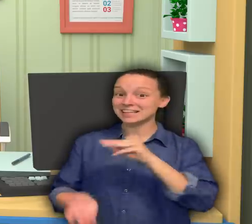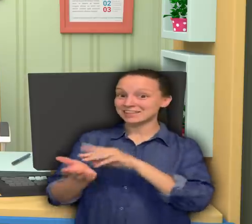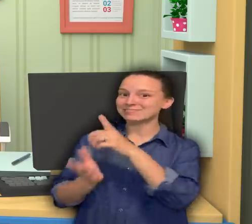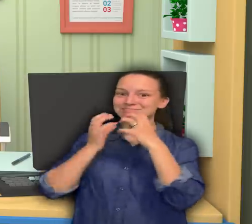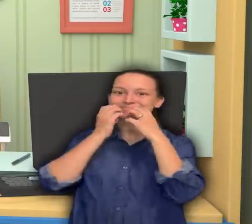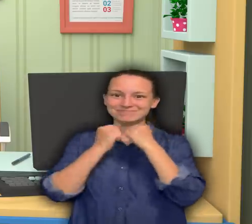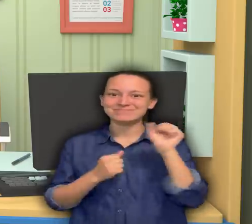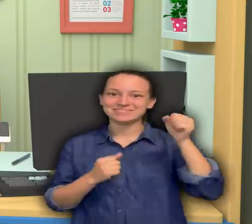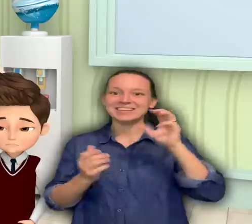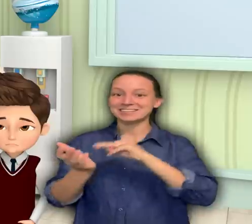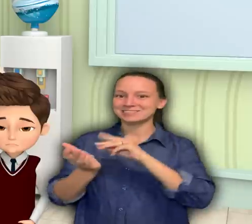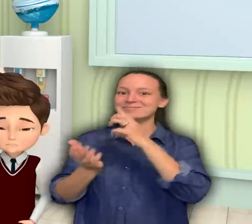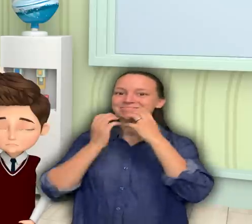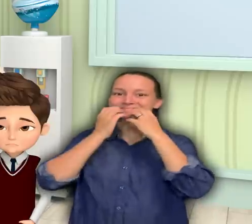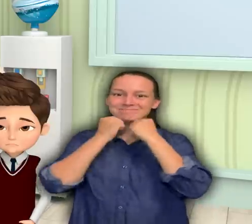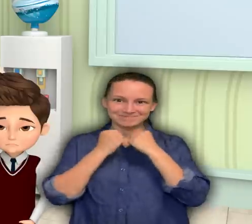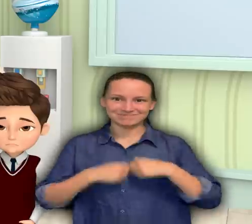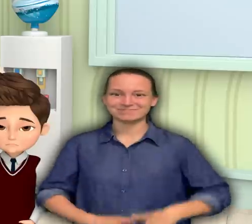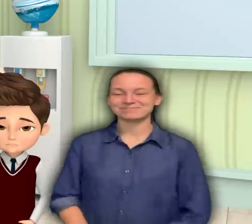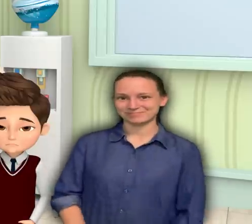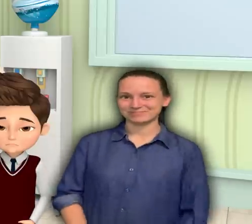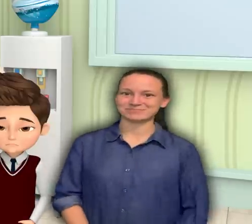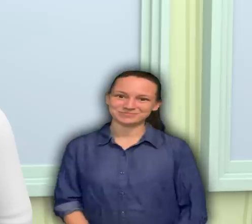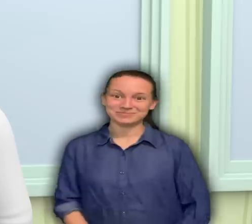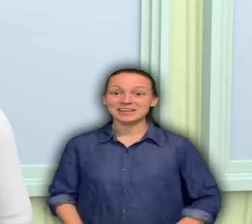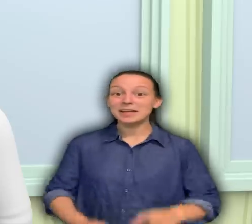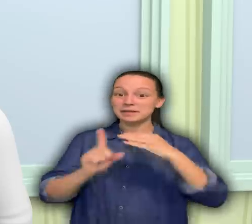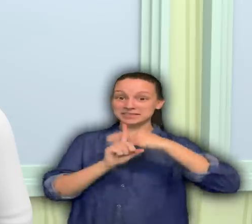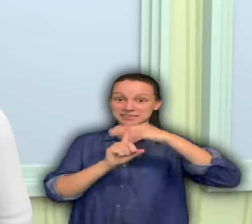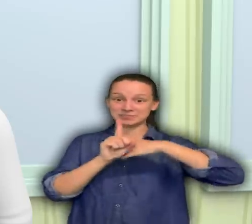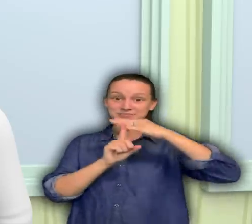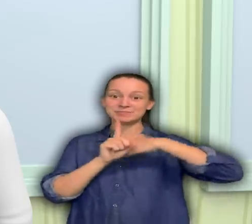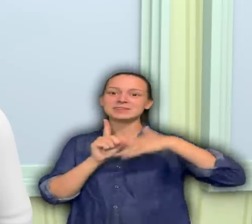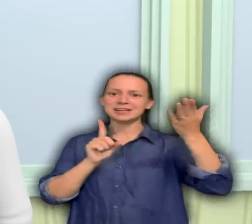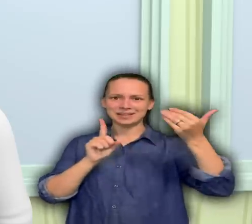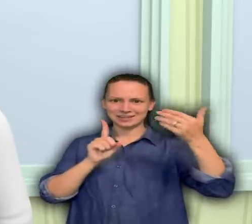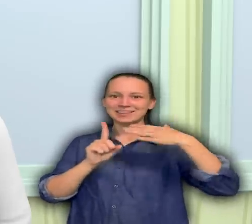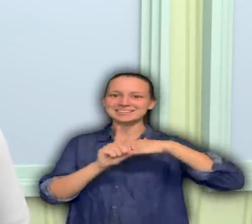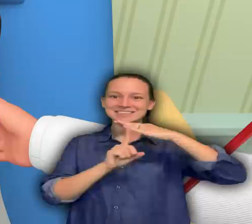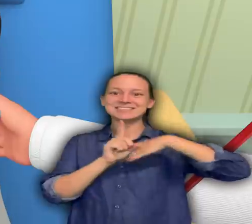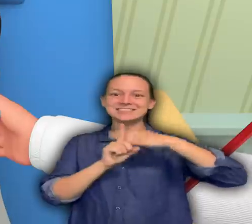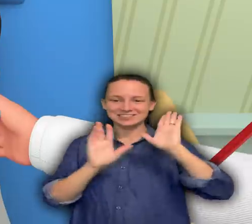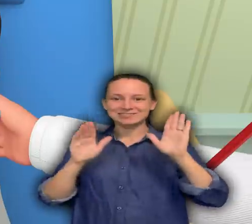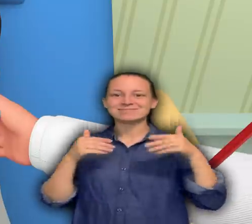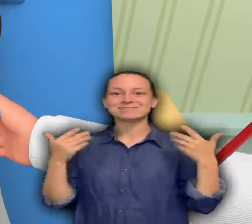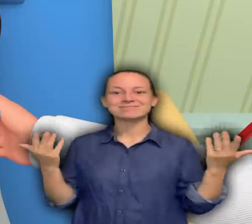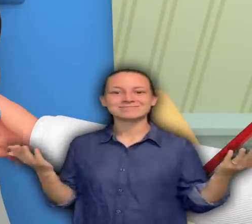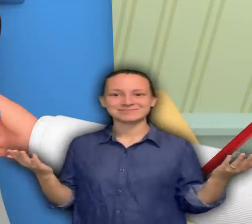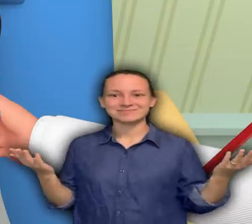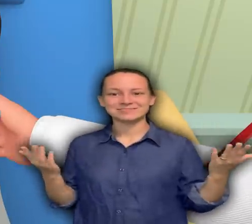doctors really care doctors really care take temperature go on take